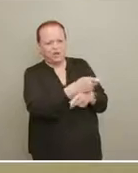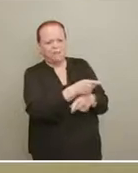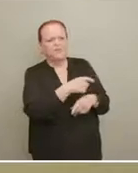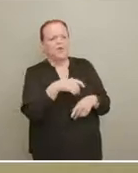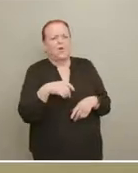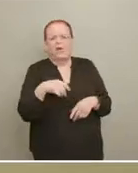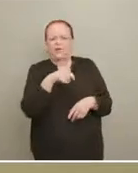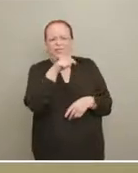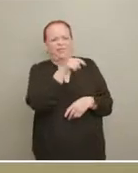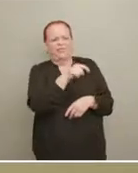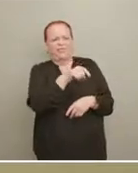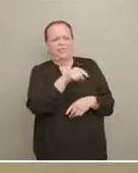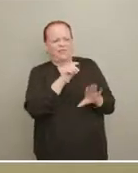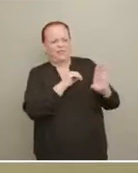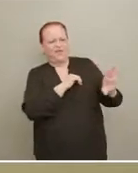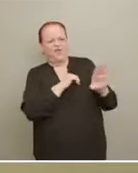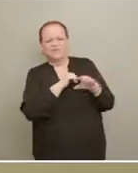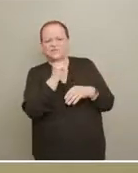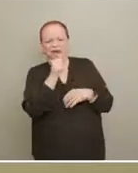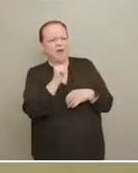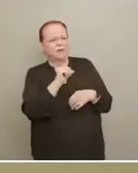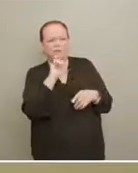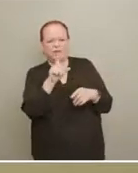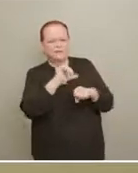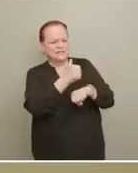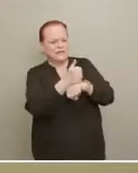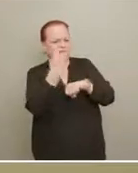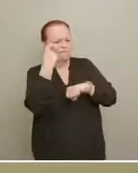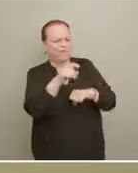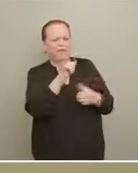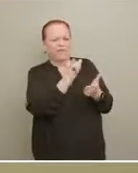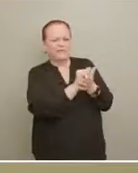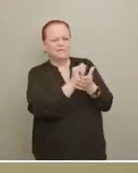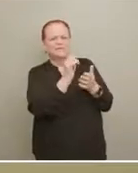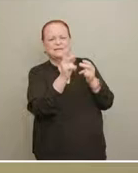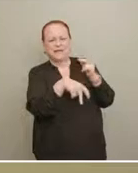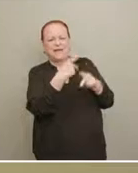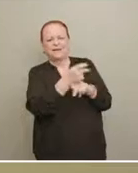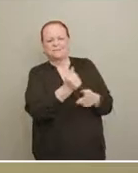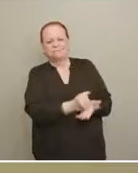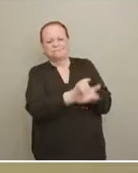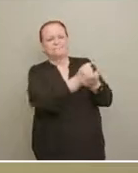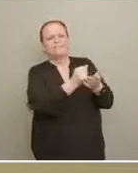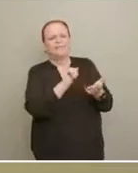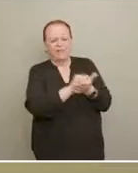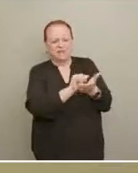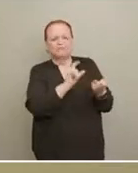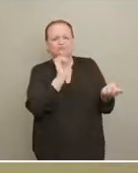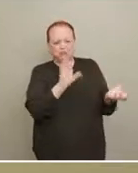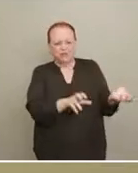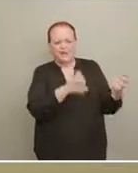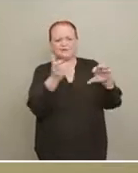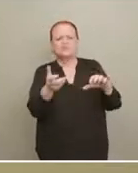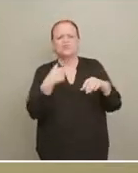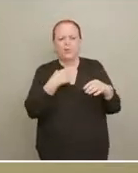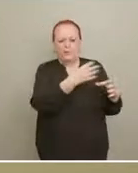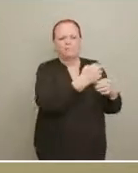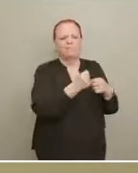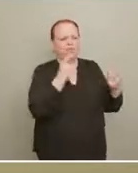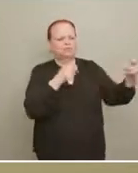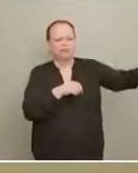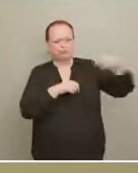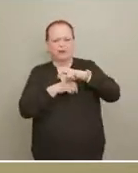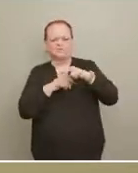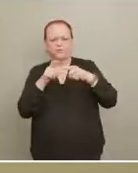designed for this type of crisis. And so a lot of crises are coming in that way. We are creating an admissions team right